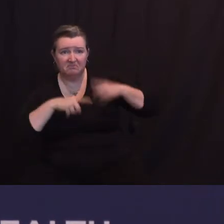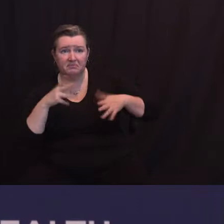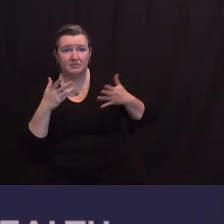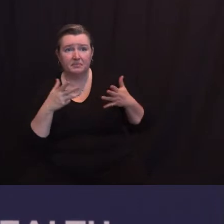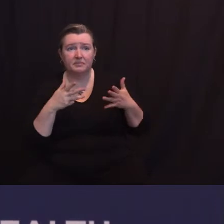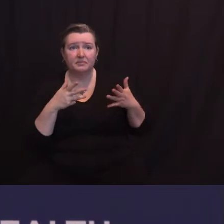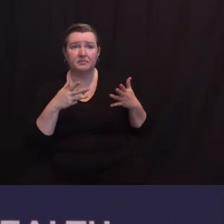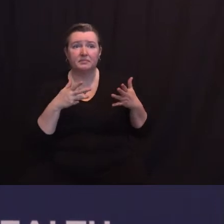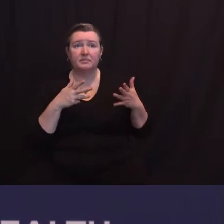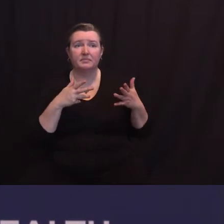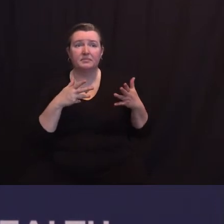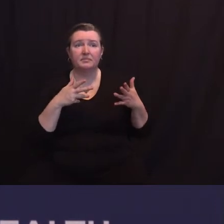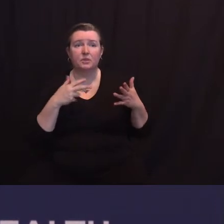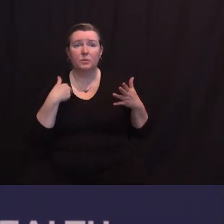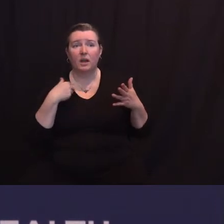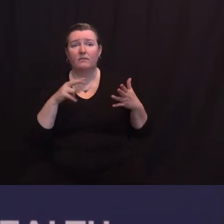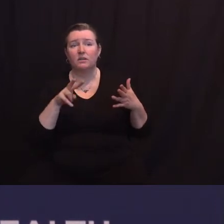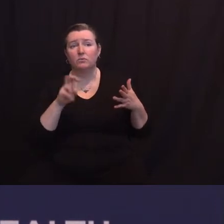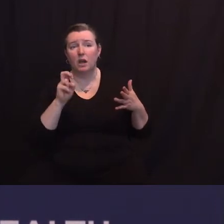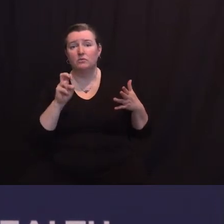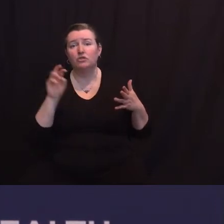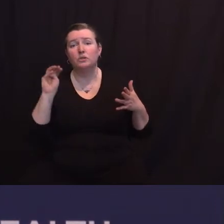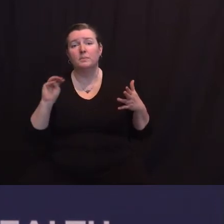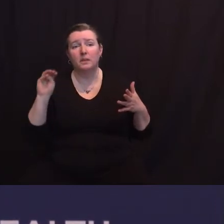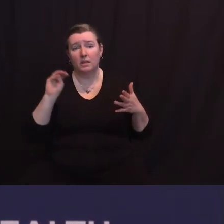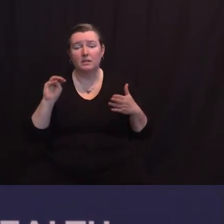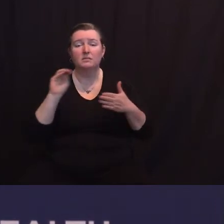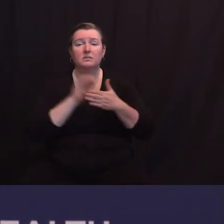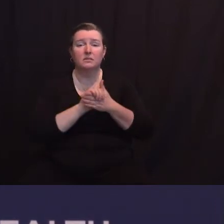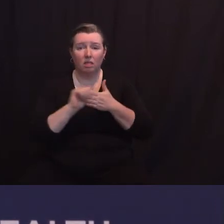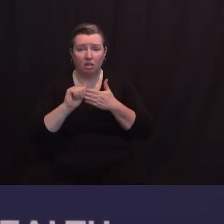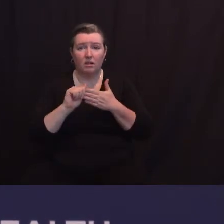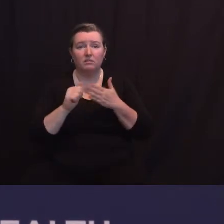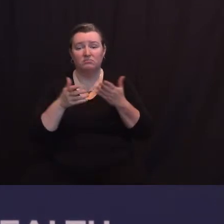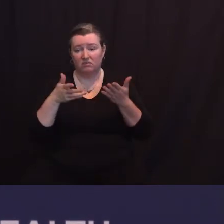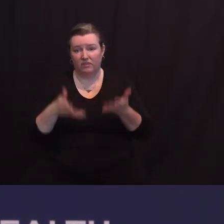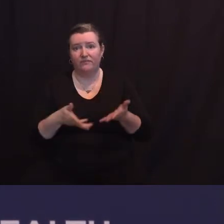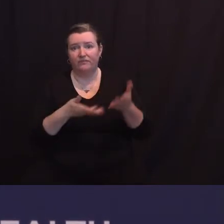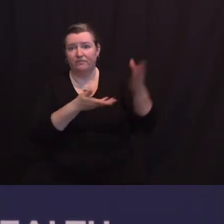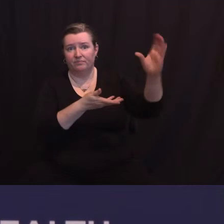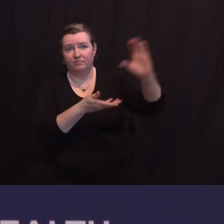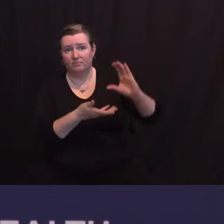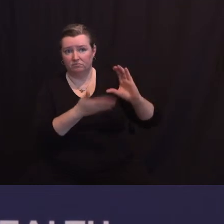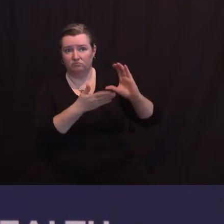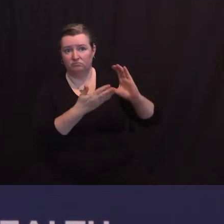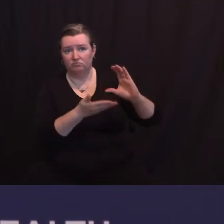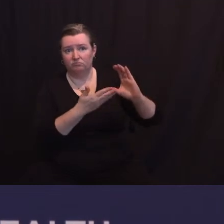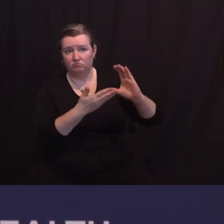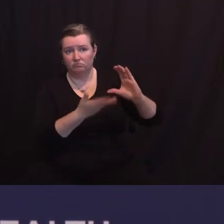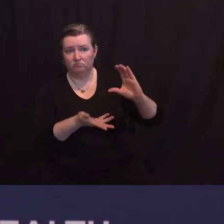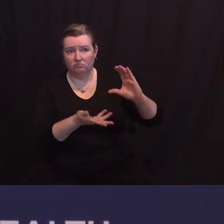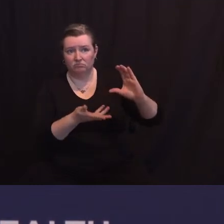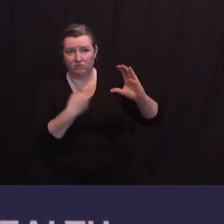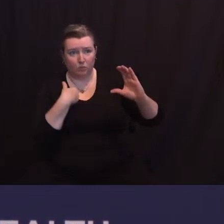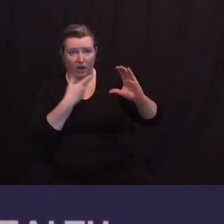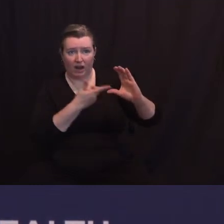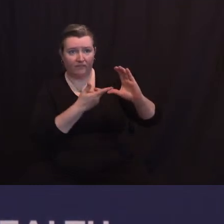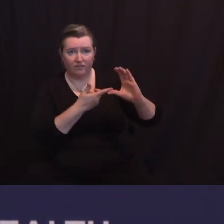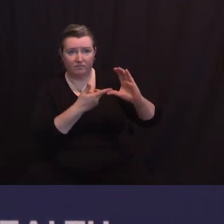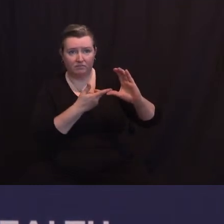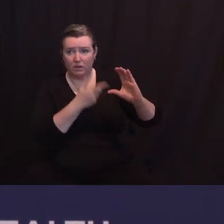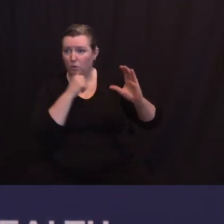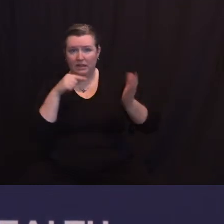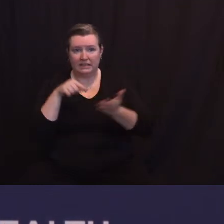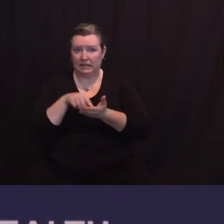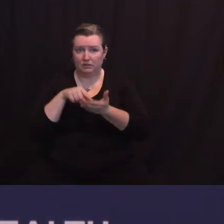million in the budget in lieu of what otherwise would have been an increase in indebtedness that is directed toward the SDA. And I